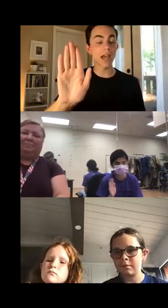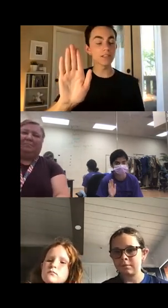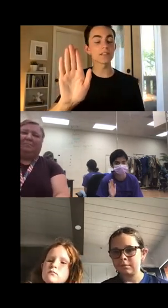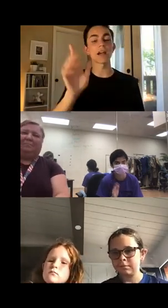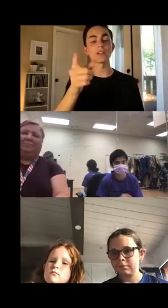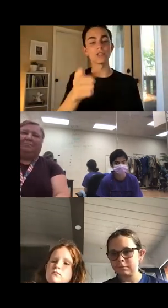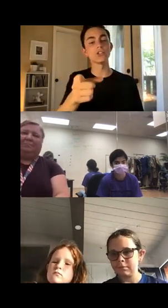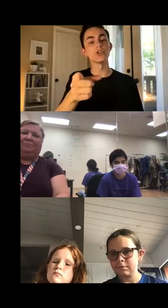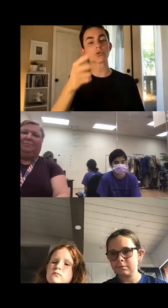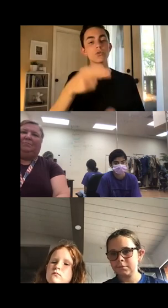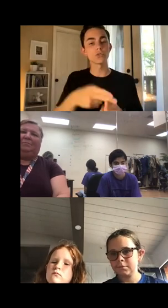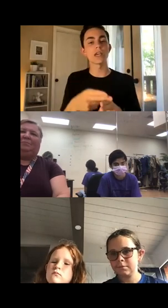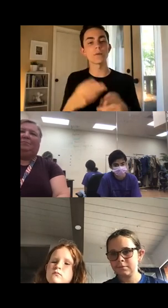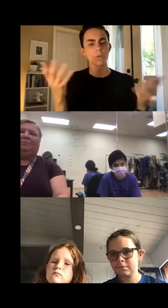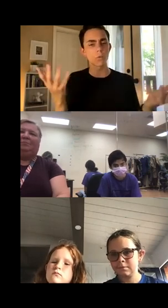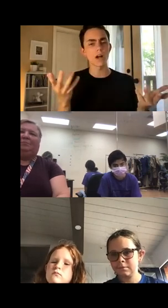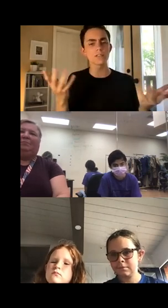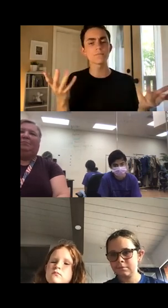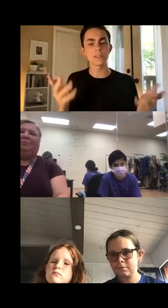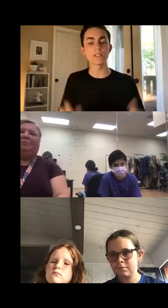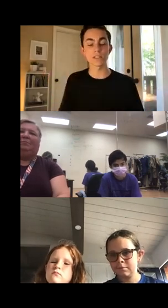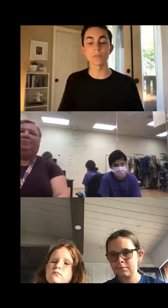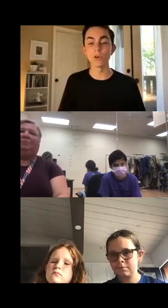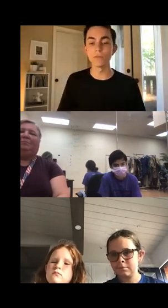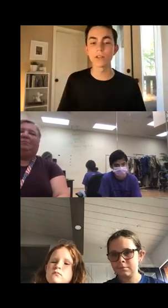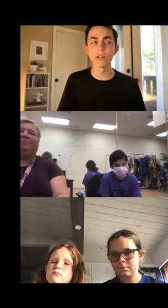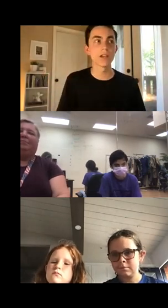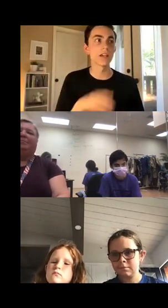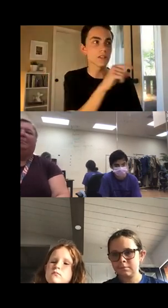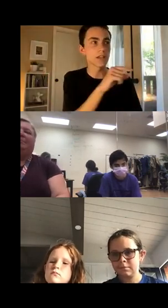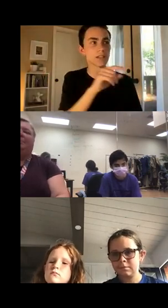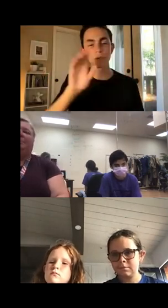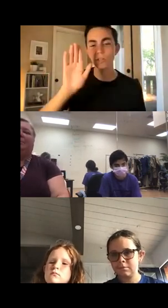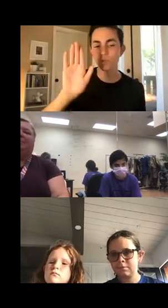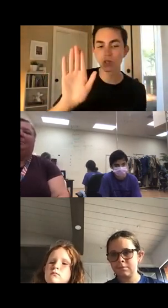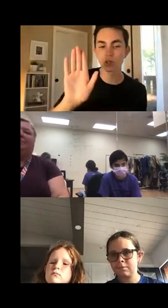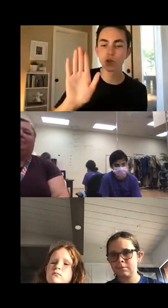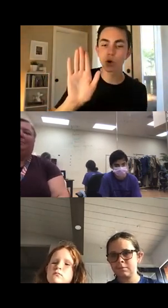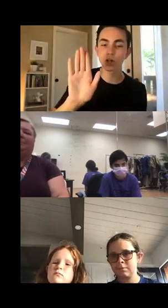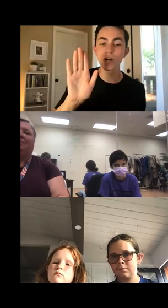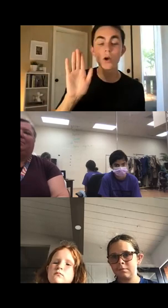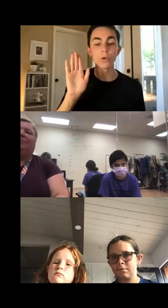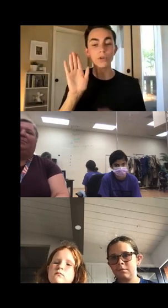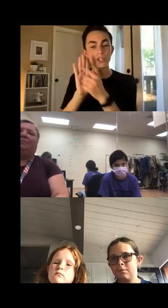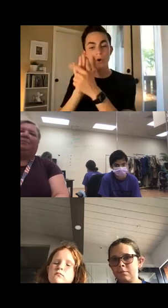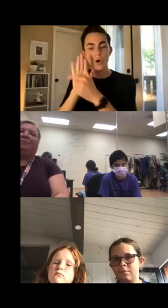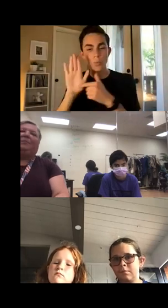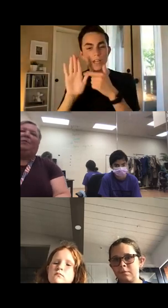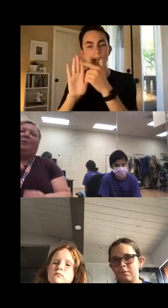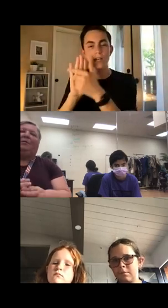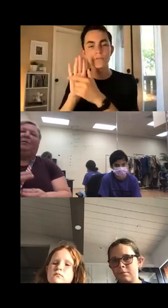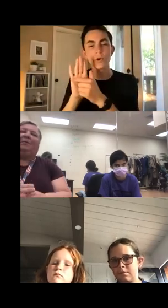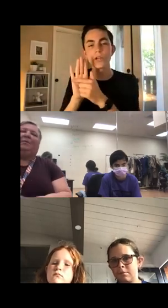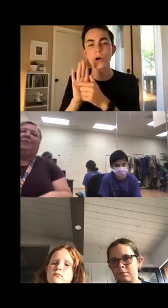You can sign you name what. It's acceptable. In this case, I'm going to use your. We use an